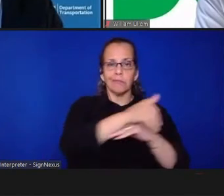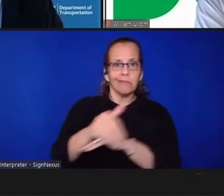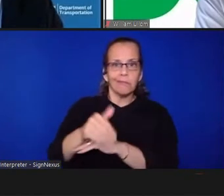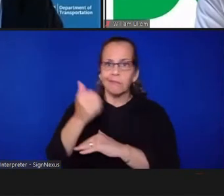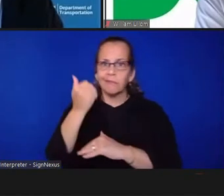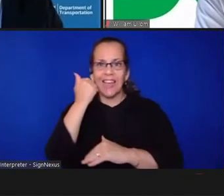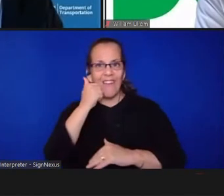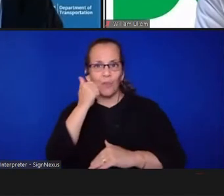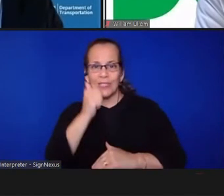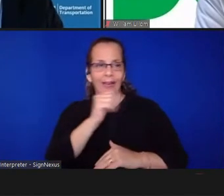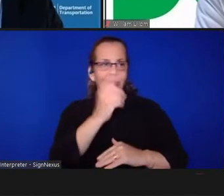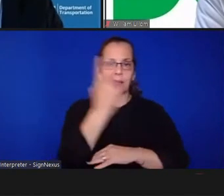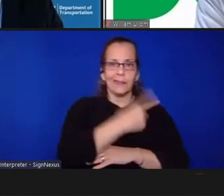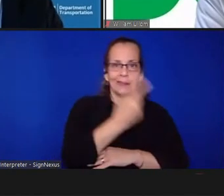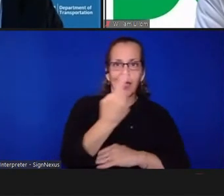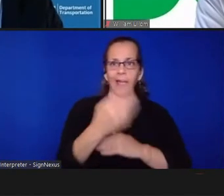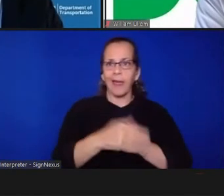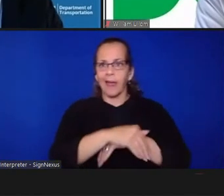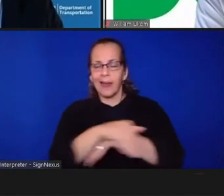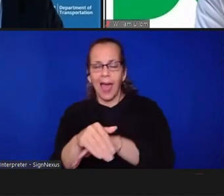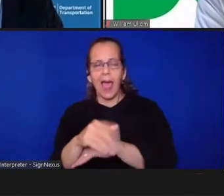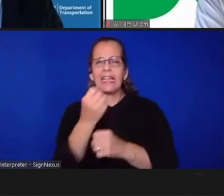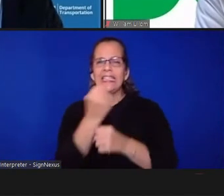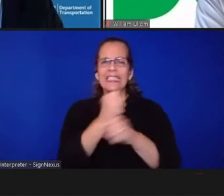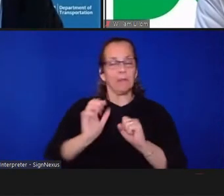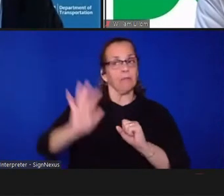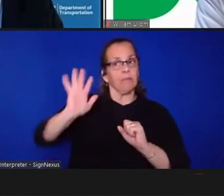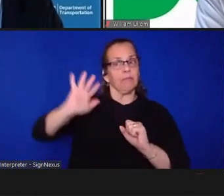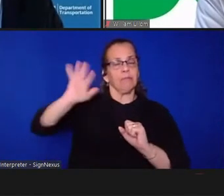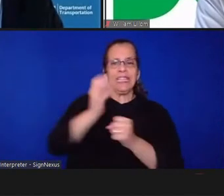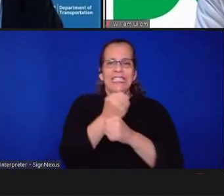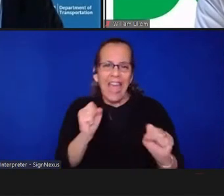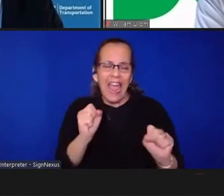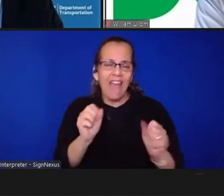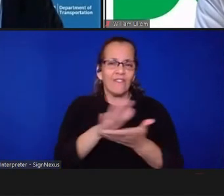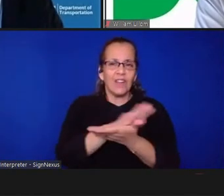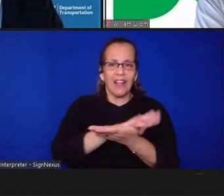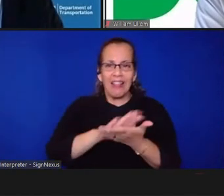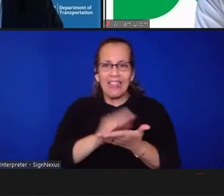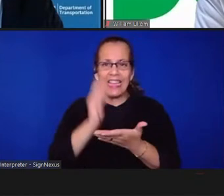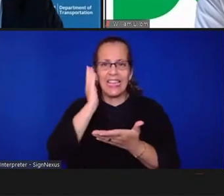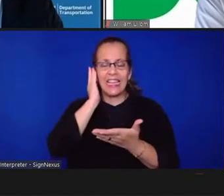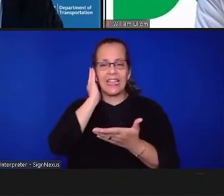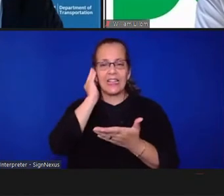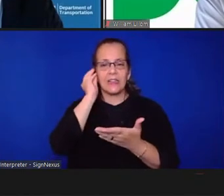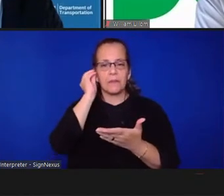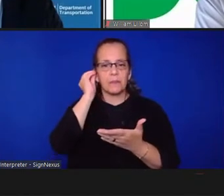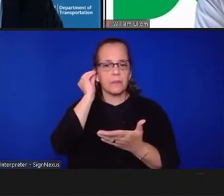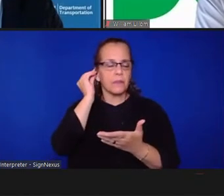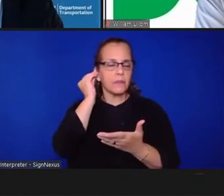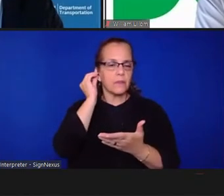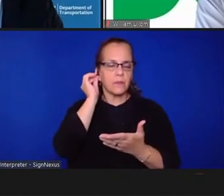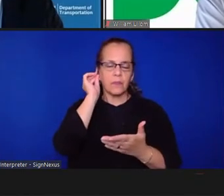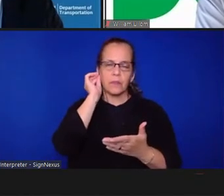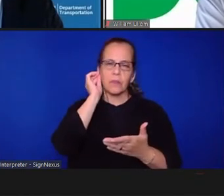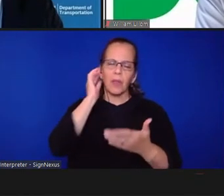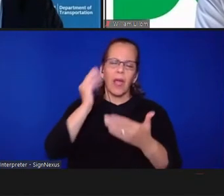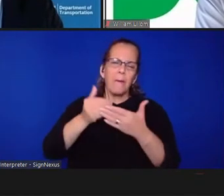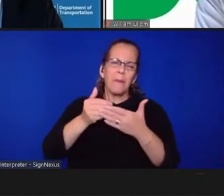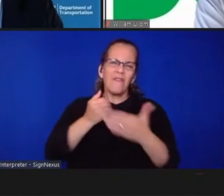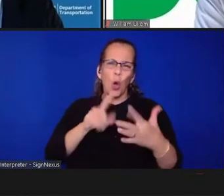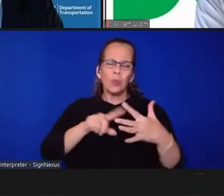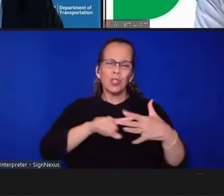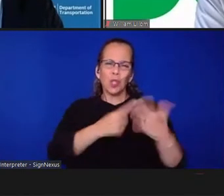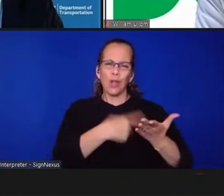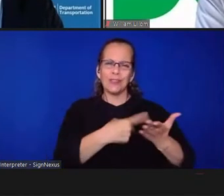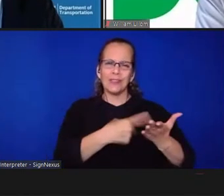back quite a while when they were safe and they were clean and I think before we go into congestion pricing we really have to improve